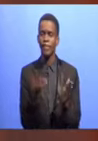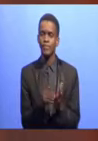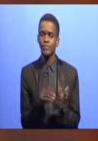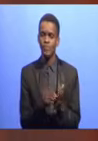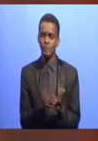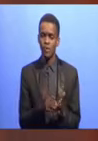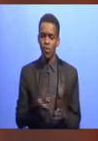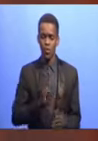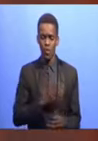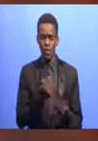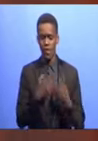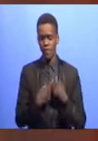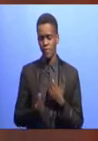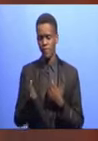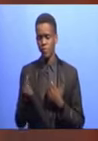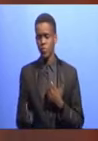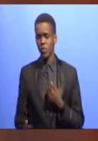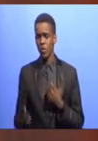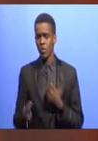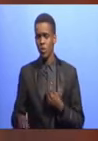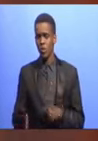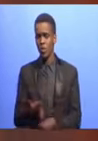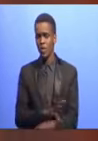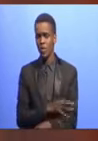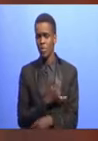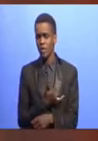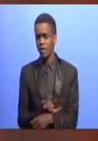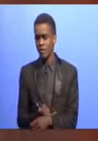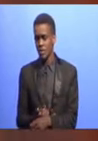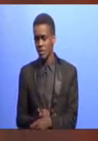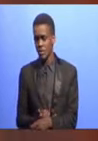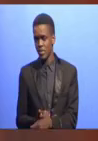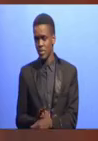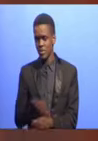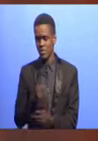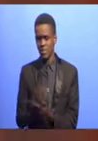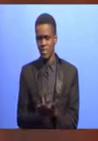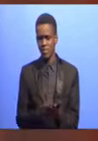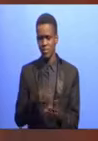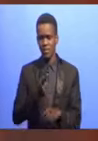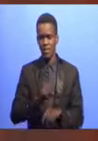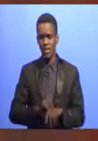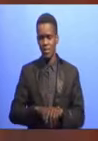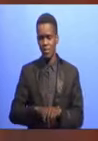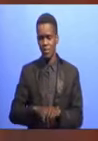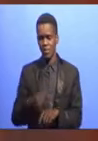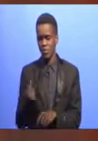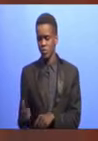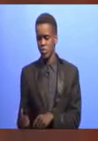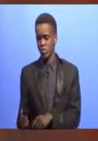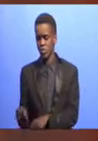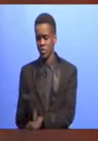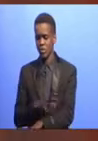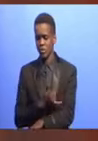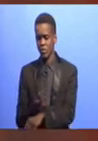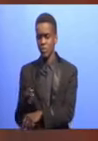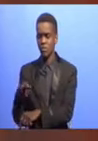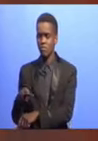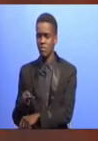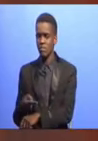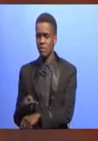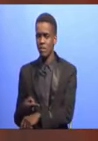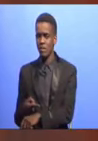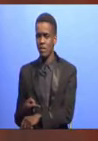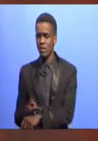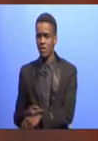gore ke small scale ba e leng gore ka tsela nngwe bo o tlhoka dithuso tse re di boneng mahatshe a mangwe a e leng gore ba ntse ba thusa